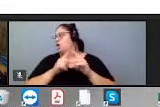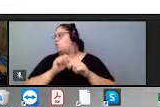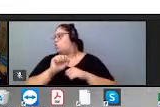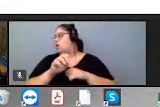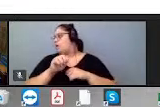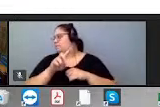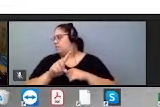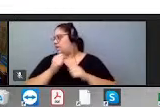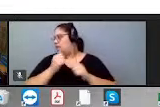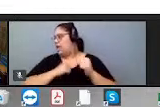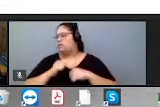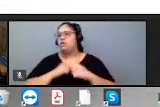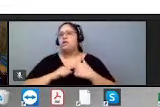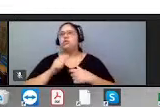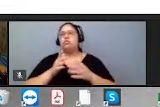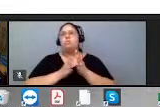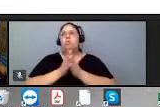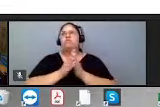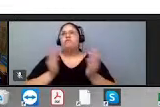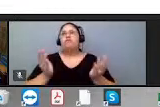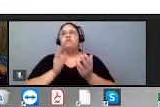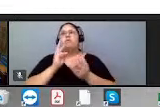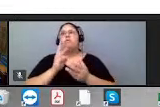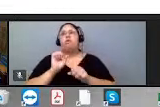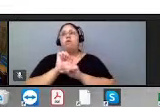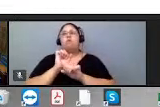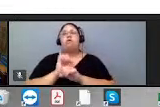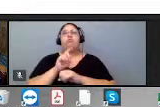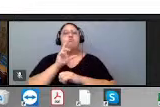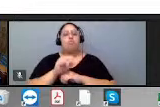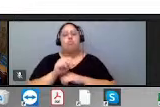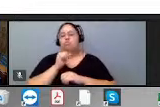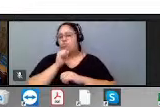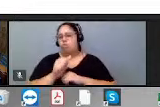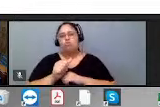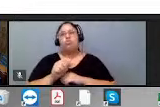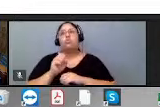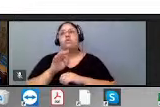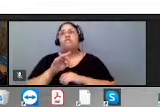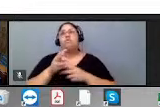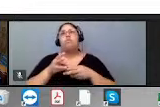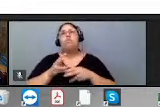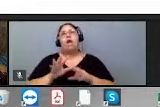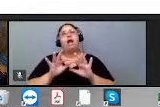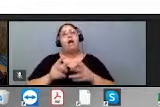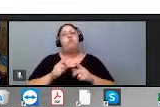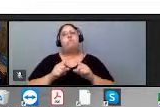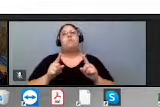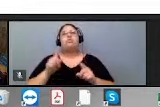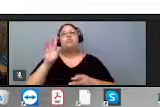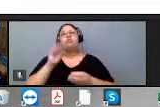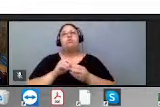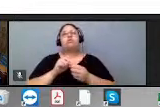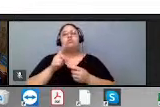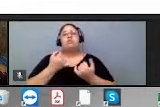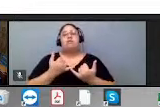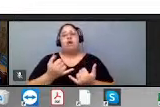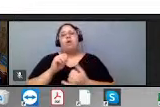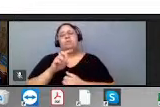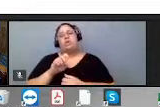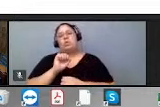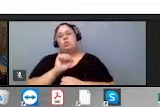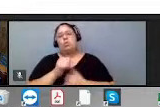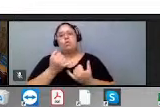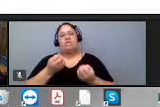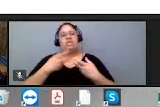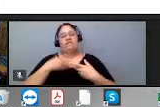acting are you going to be motivated to work no you're not well you are in a way but you don't it because your current MD will give